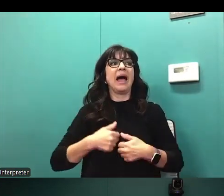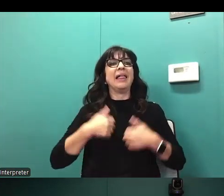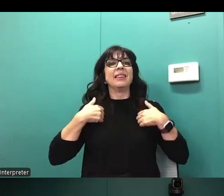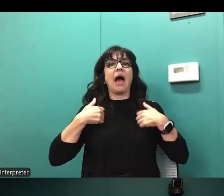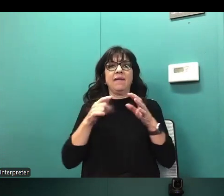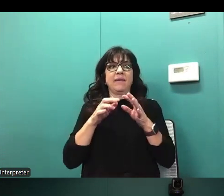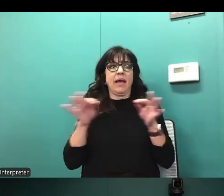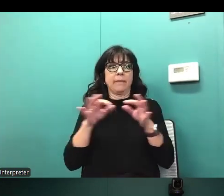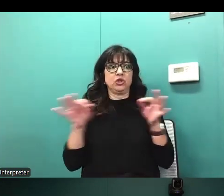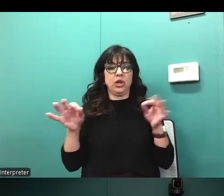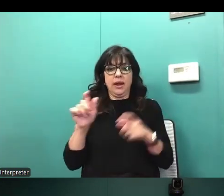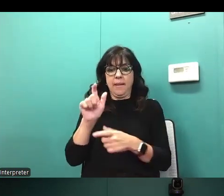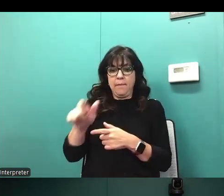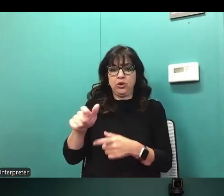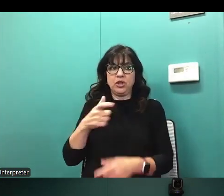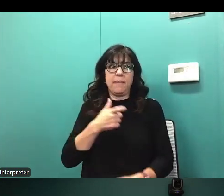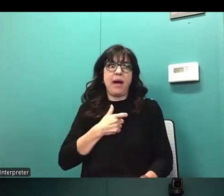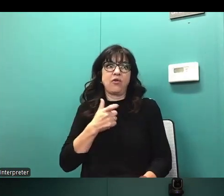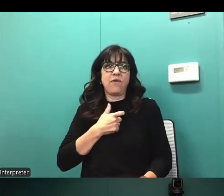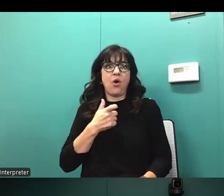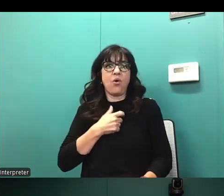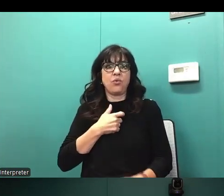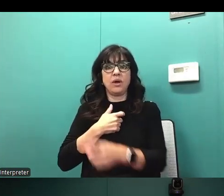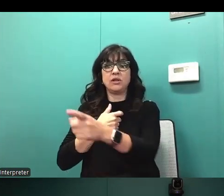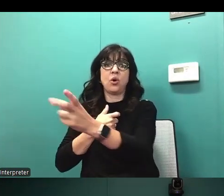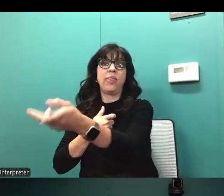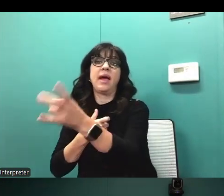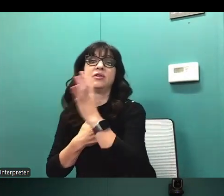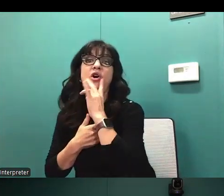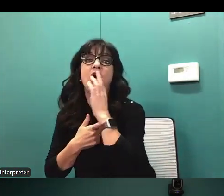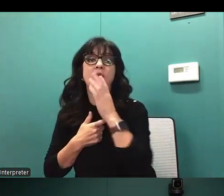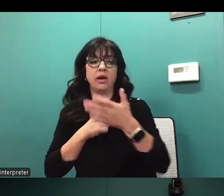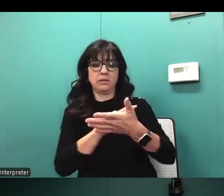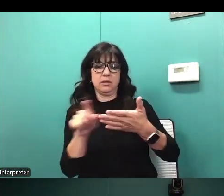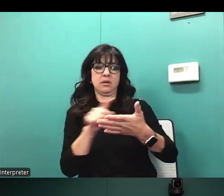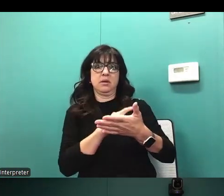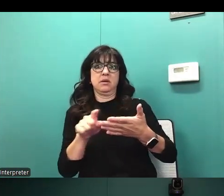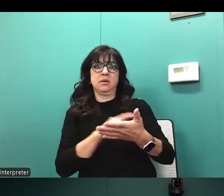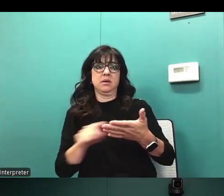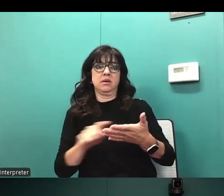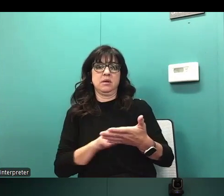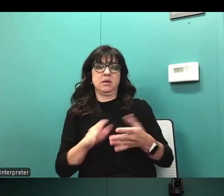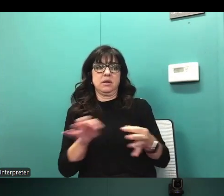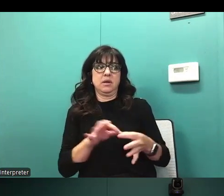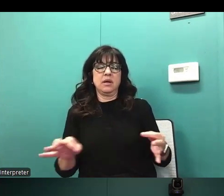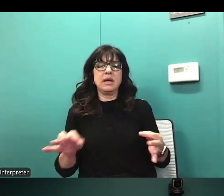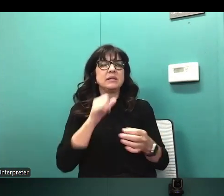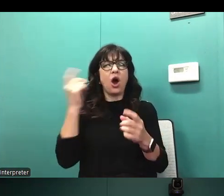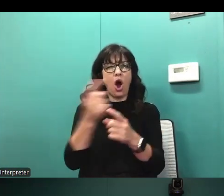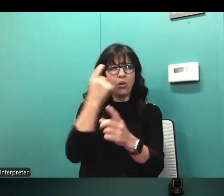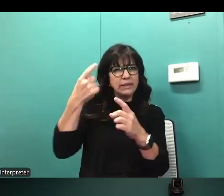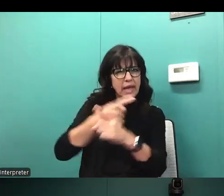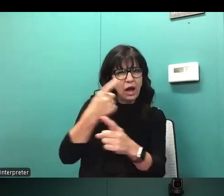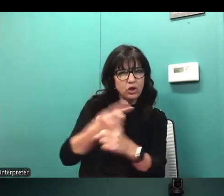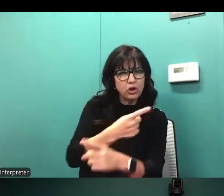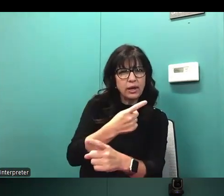you push the microphone and it dictates, so it picks up what the kids are saying, but it's not always 100% accurate. So you kind of have to watch what the kid is saying at the